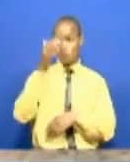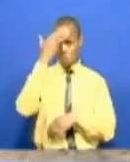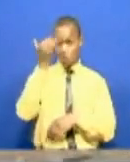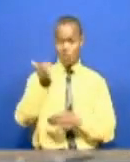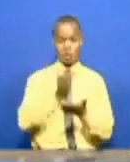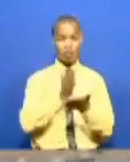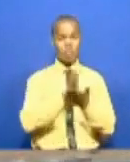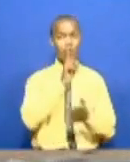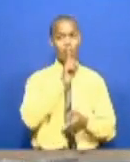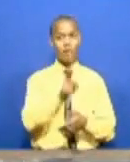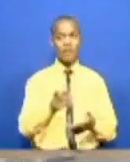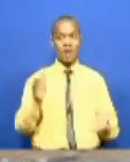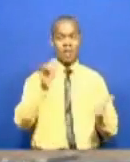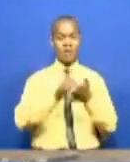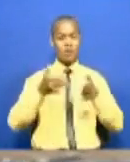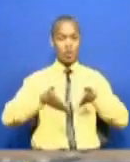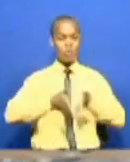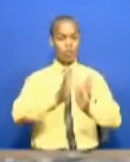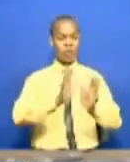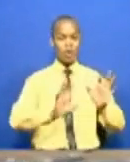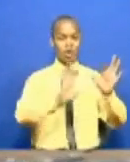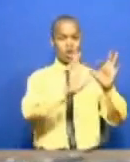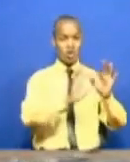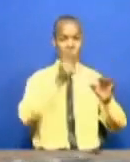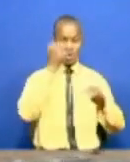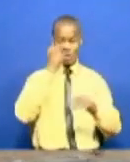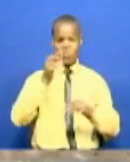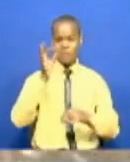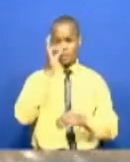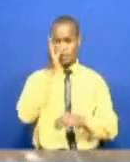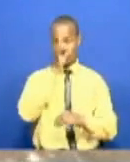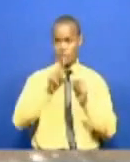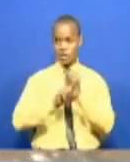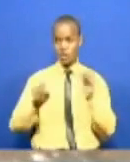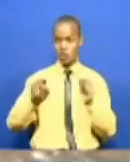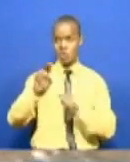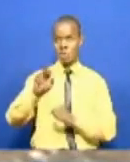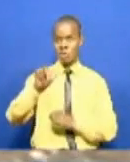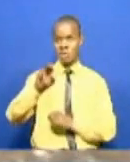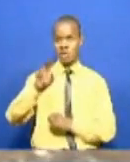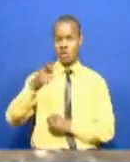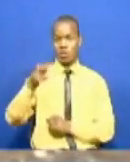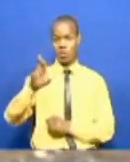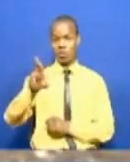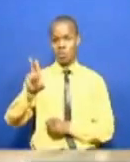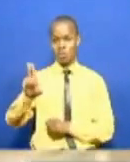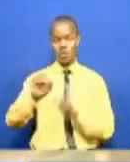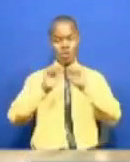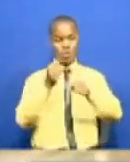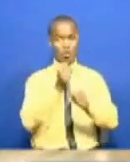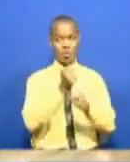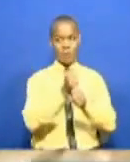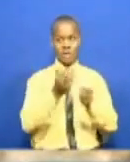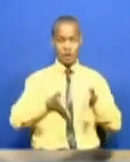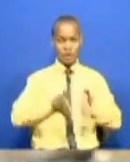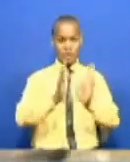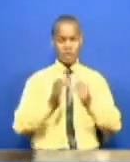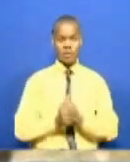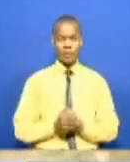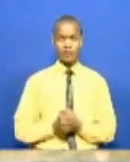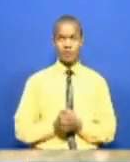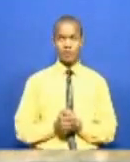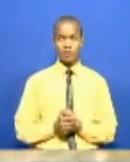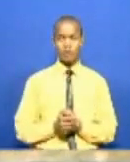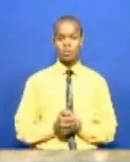directive that a road linking her home to the Nyeri Nyahururu Highway be constructed to ease her movement. Iko barabara